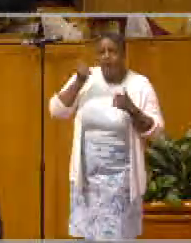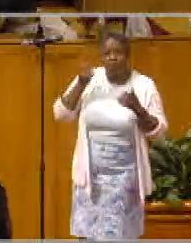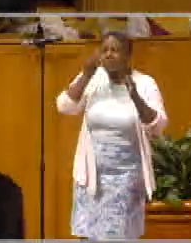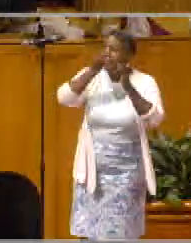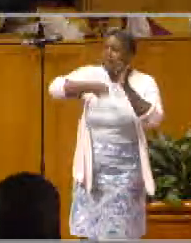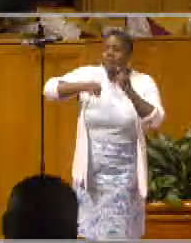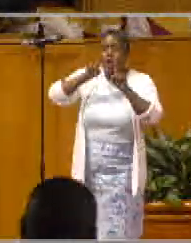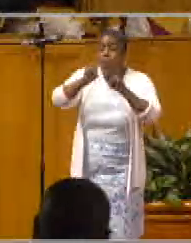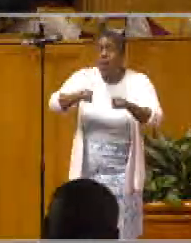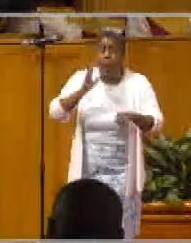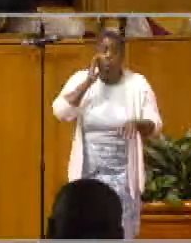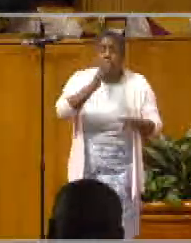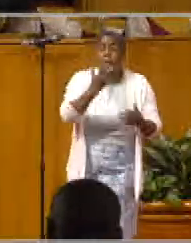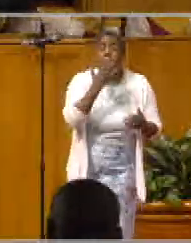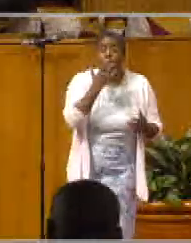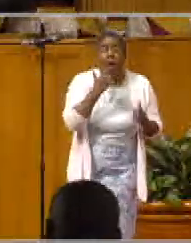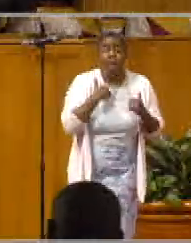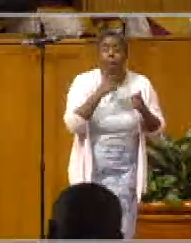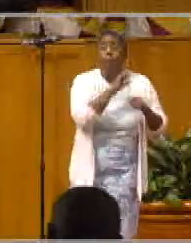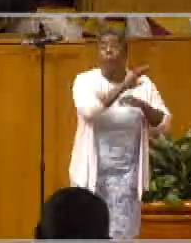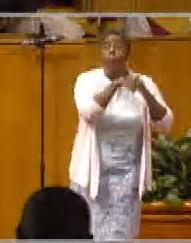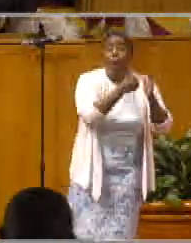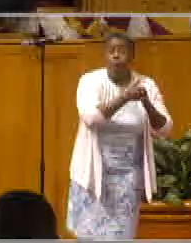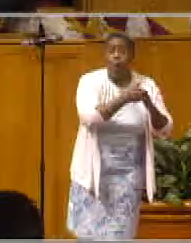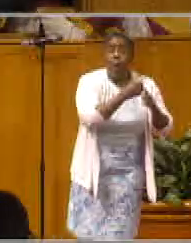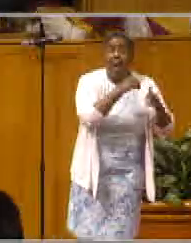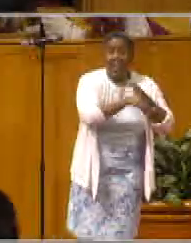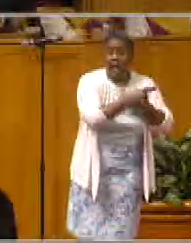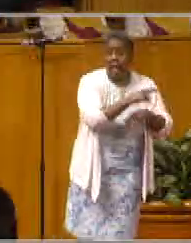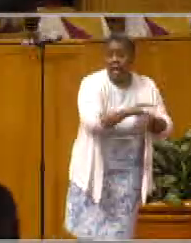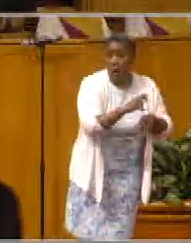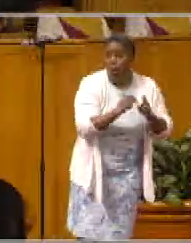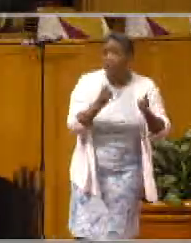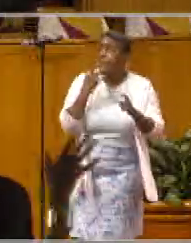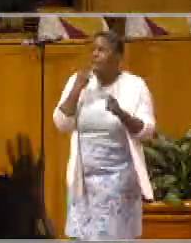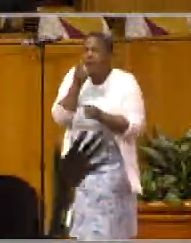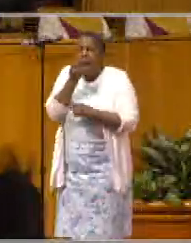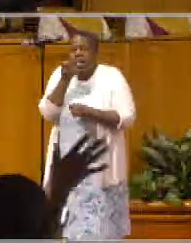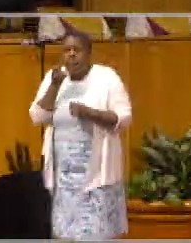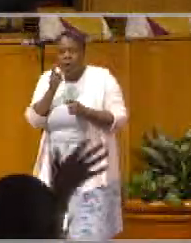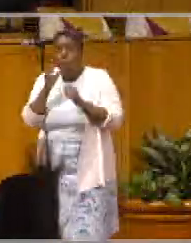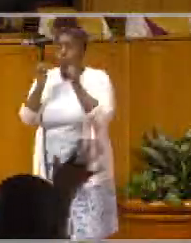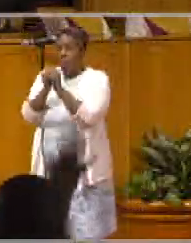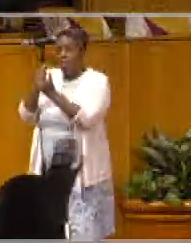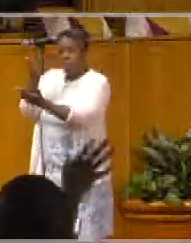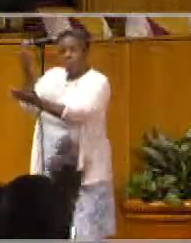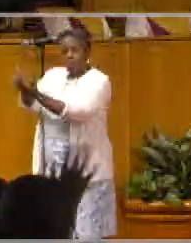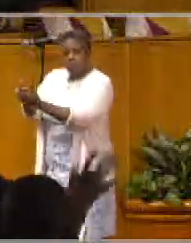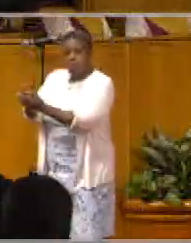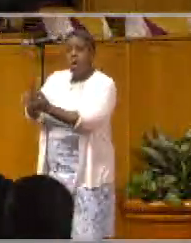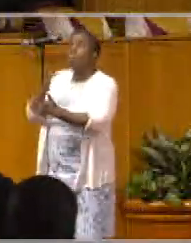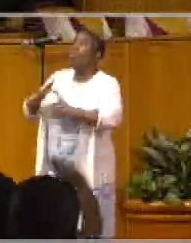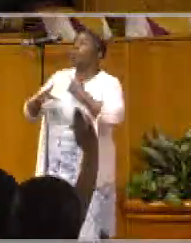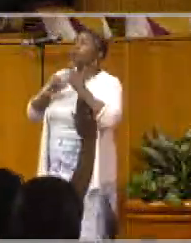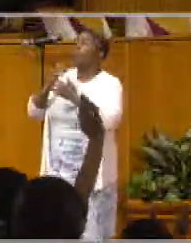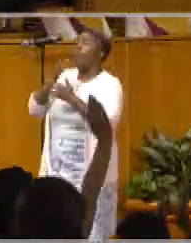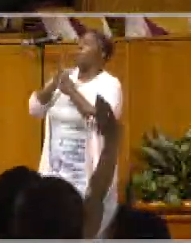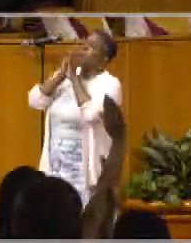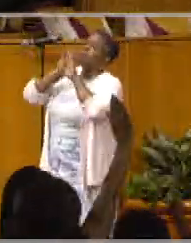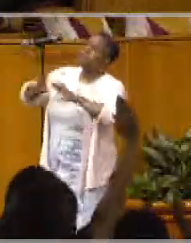question. Would you rather have it all and be in hell, or would you rather have a little something and walk with the joy of the